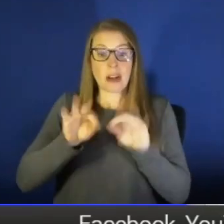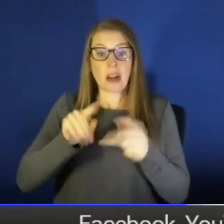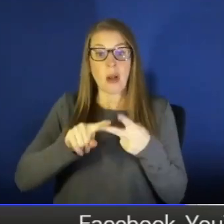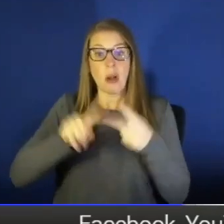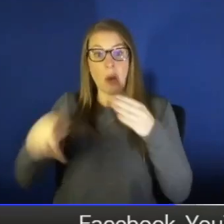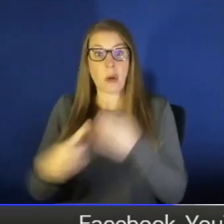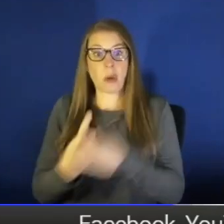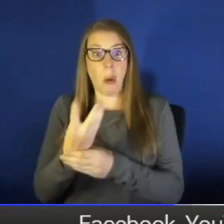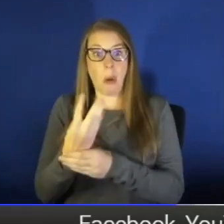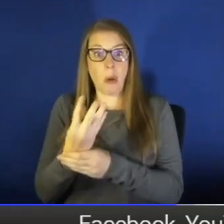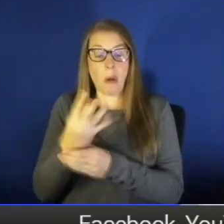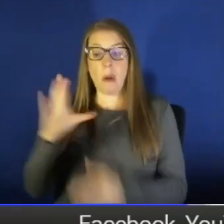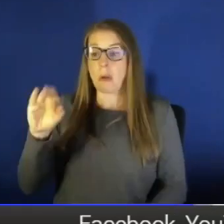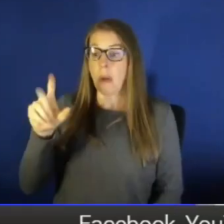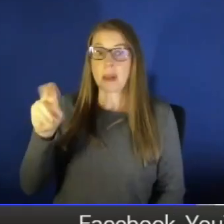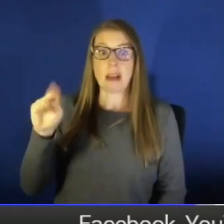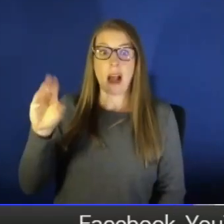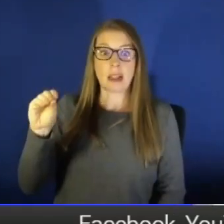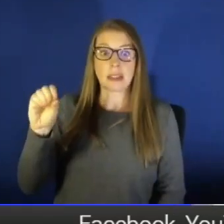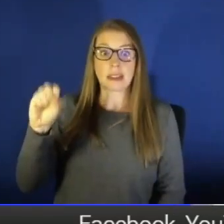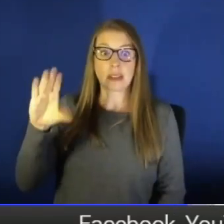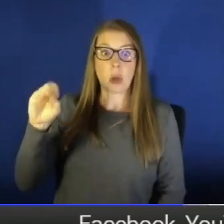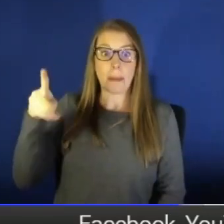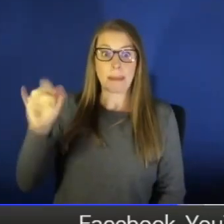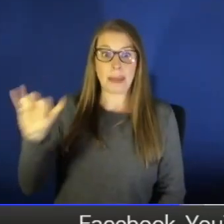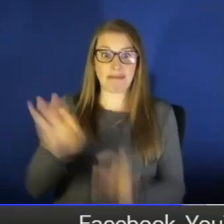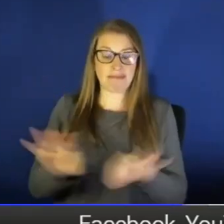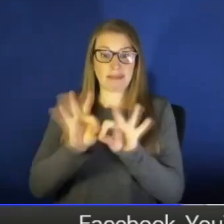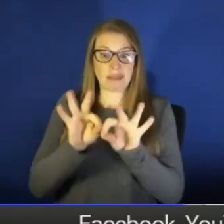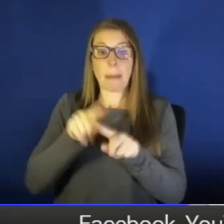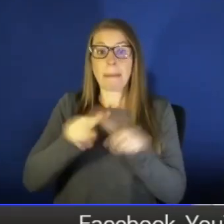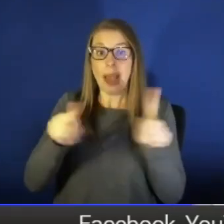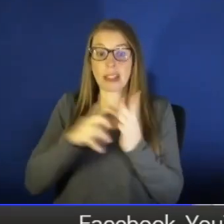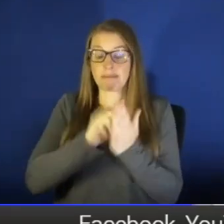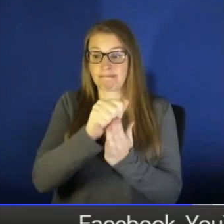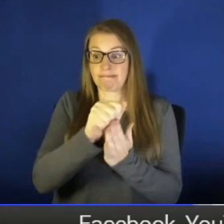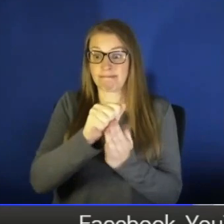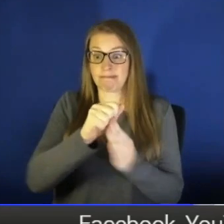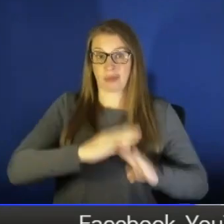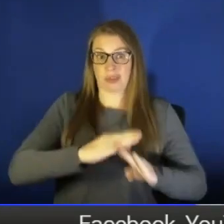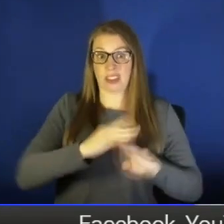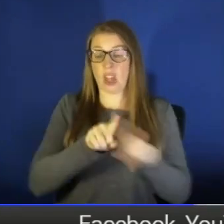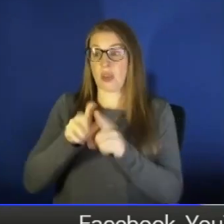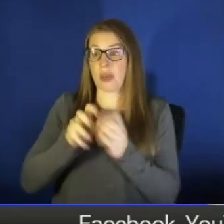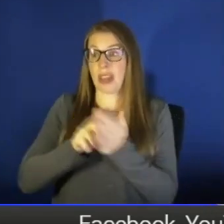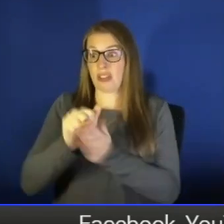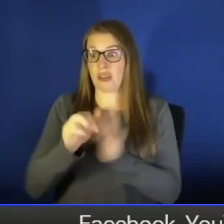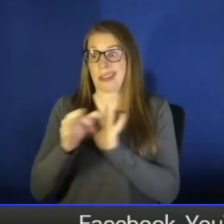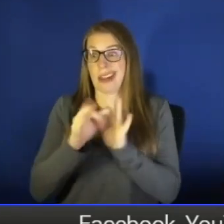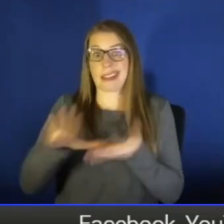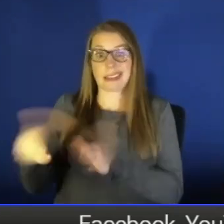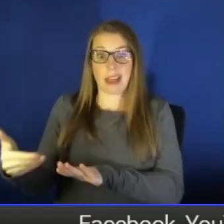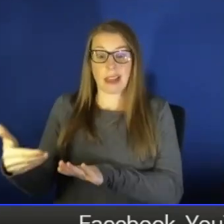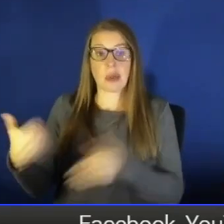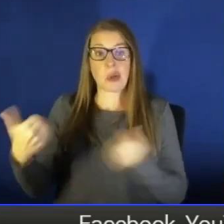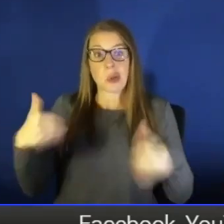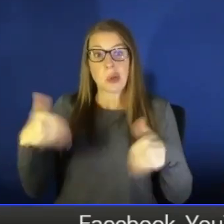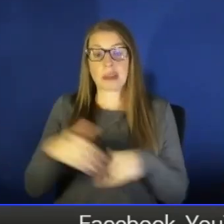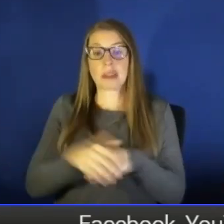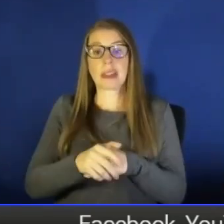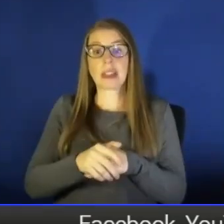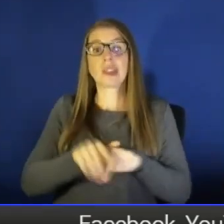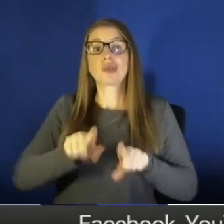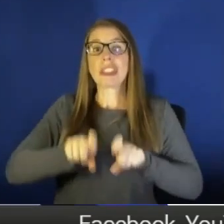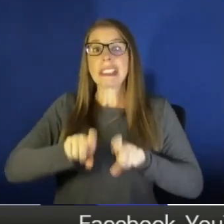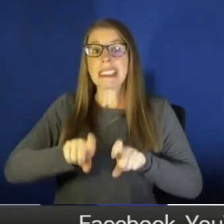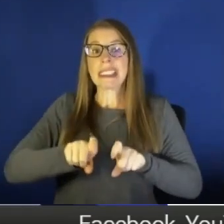impactful for cancer prevention and cancer-related death like lung cancer screening. Based on